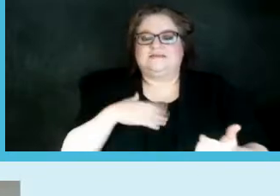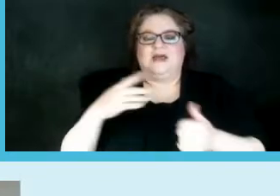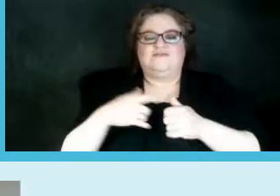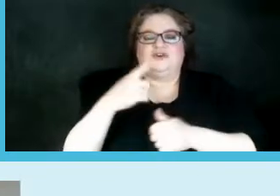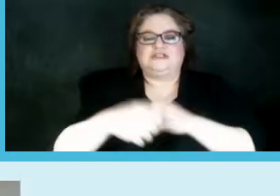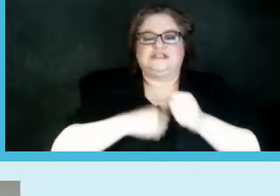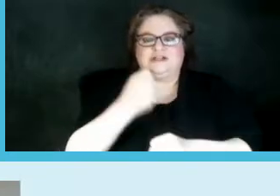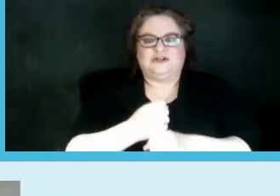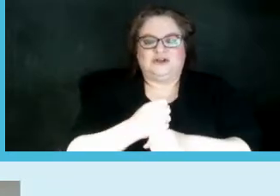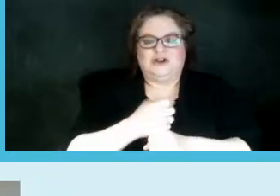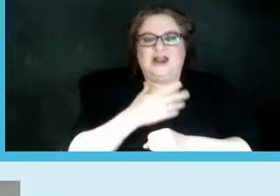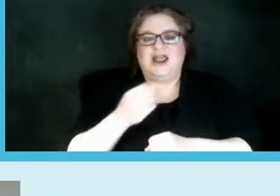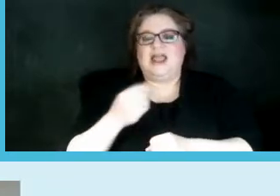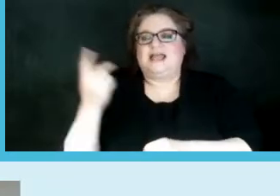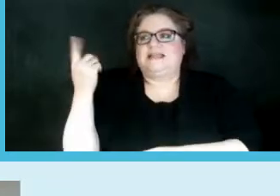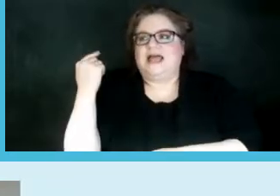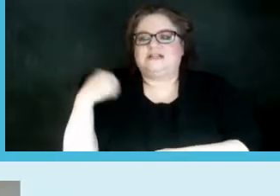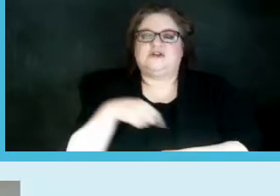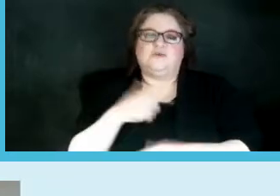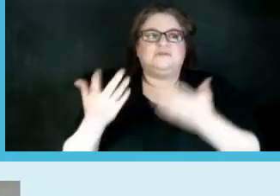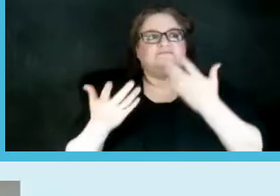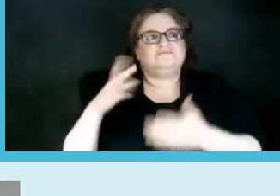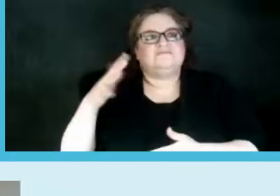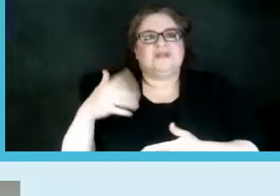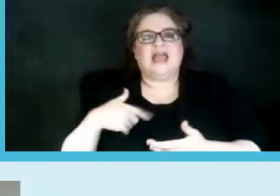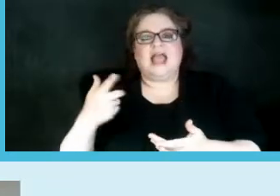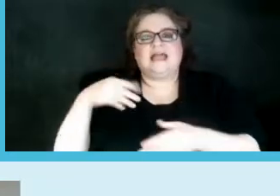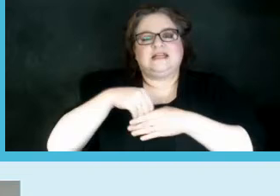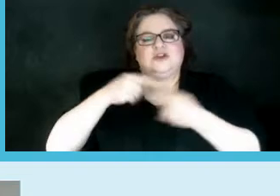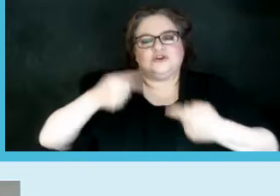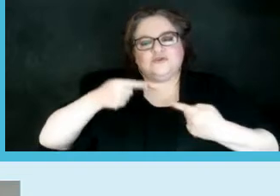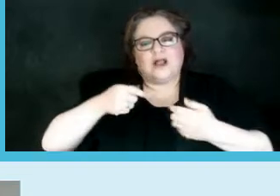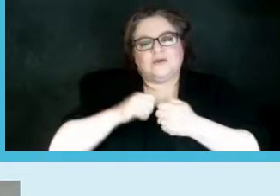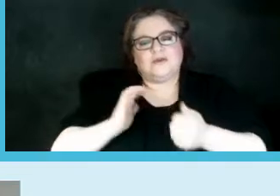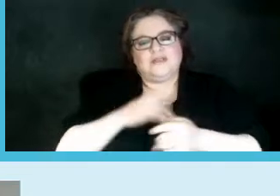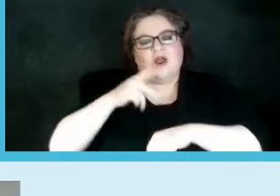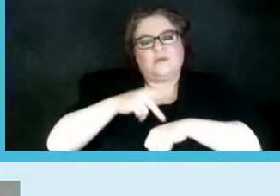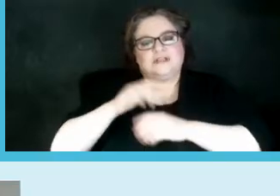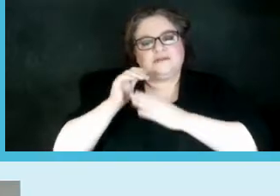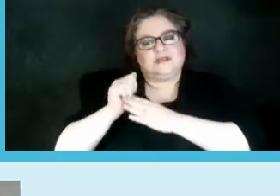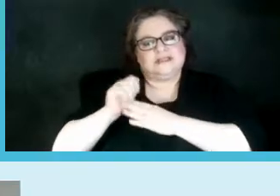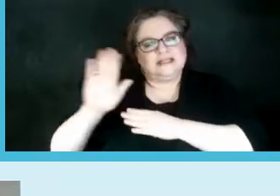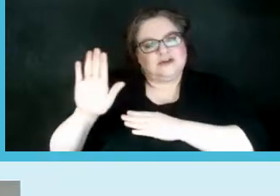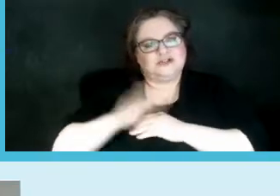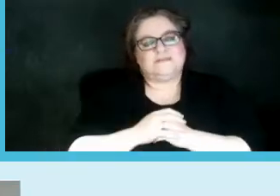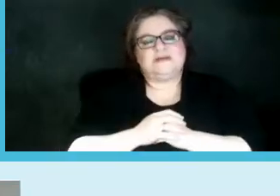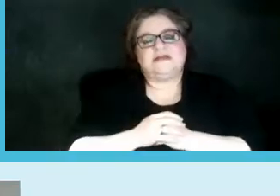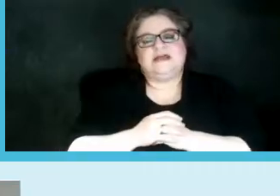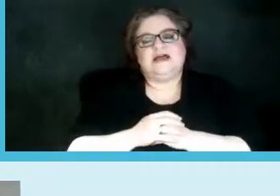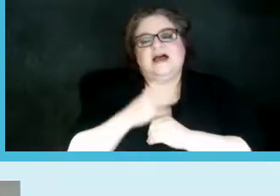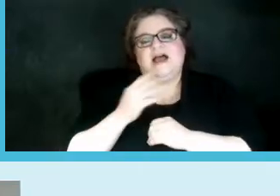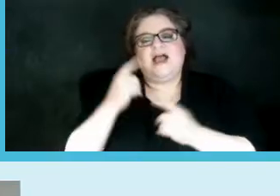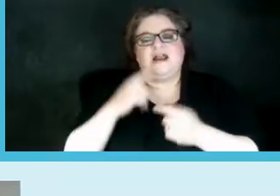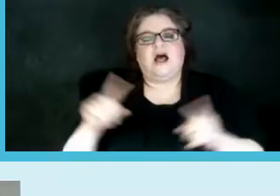year. And last year, we kind of had some internal struggle with our principal's leadership. And